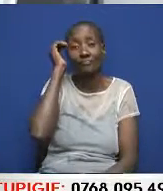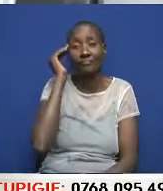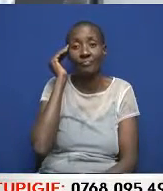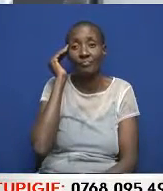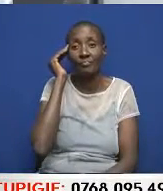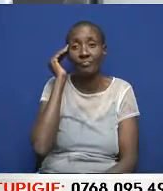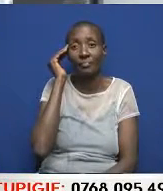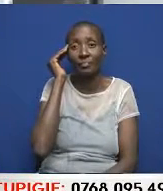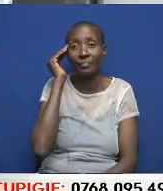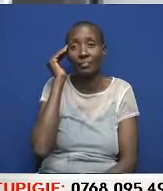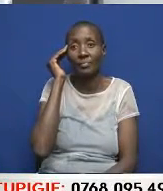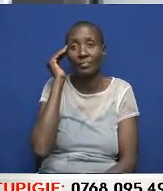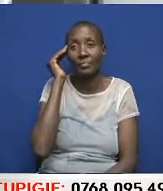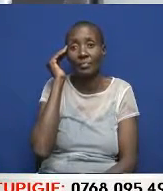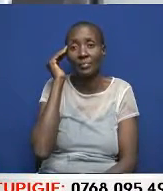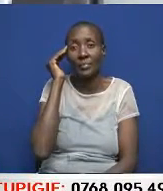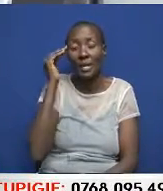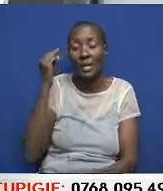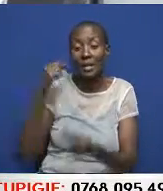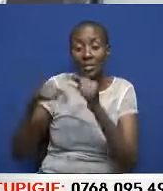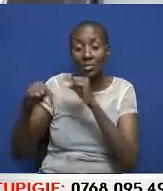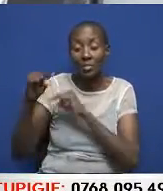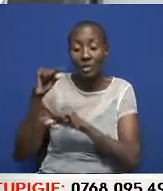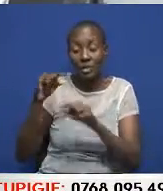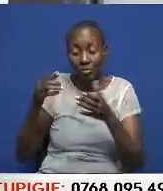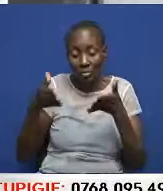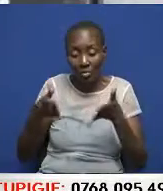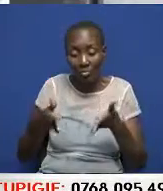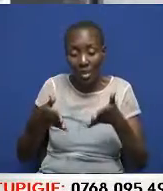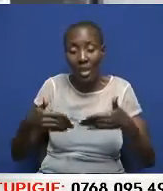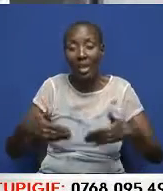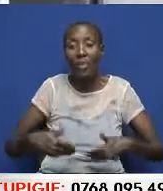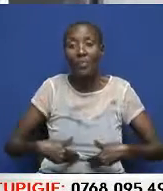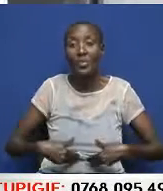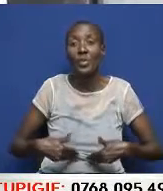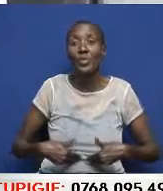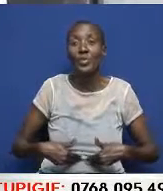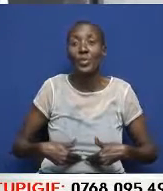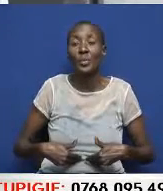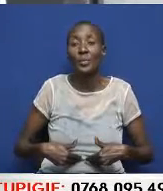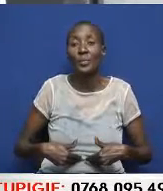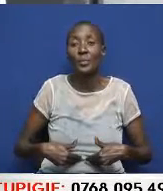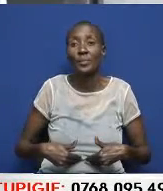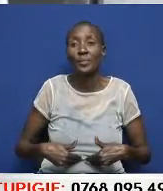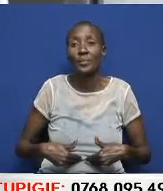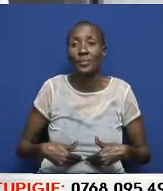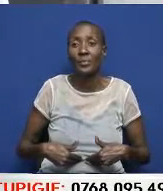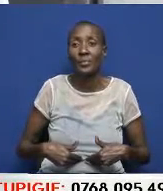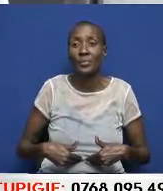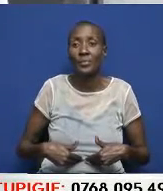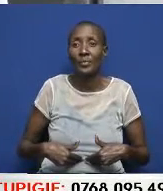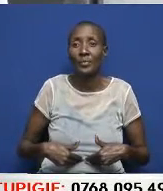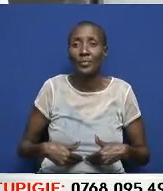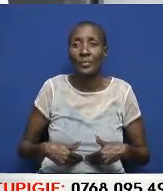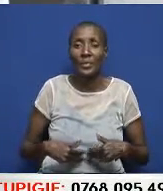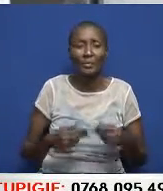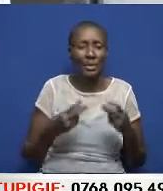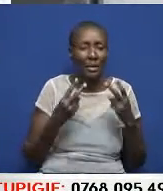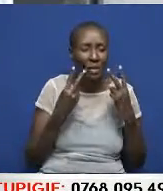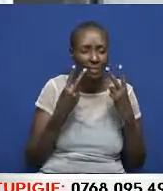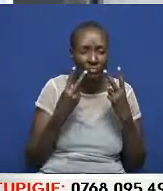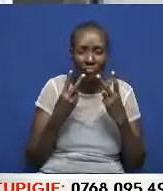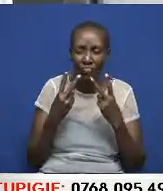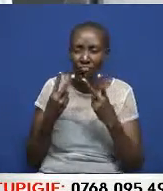So this generation of youth that we're having today, I look at their parents and